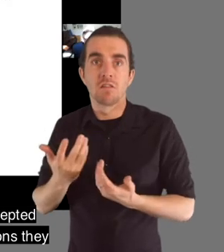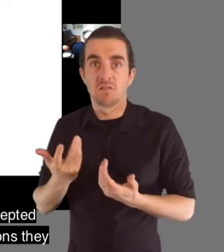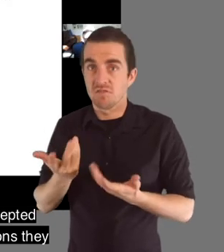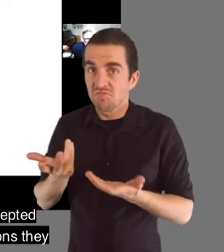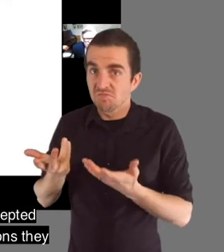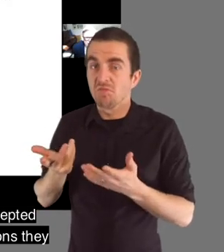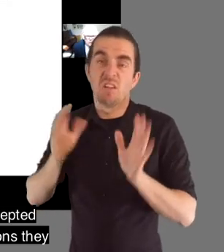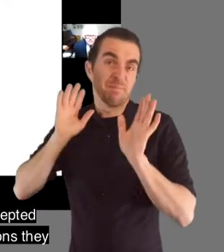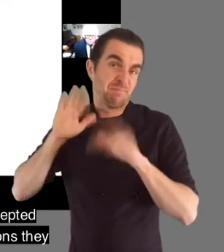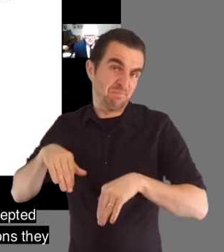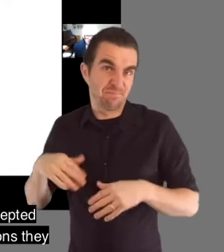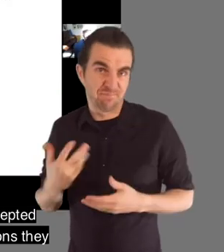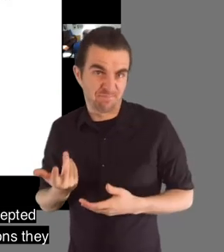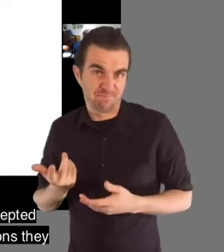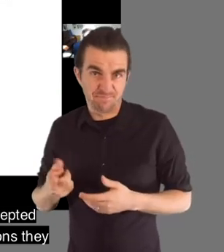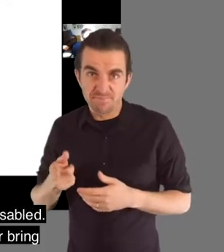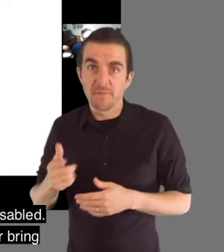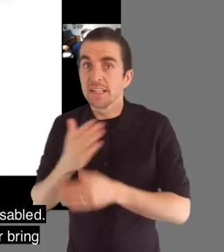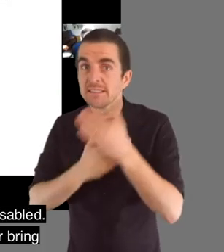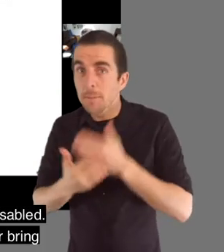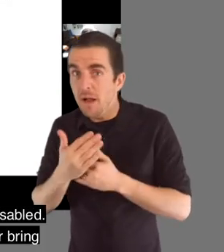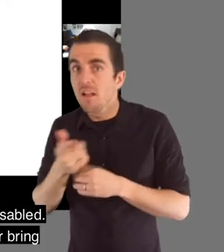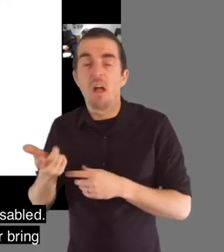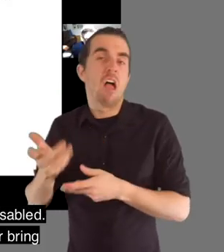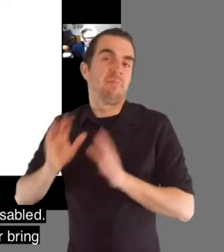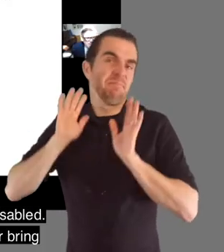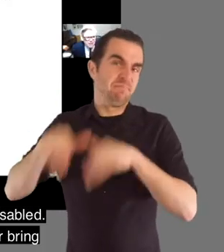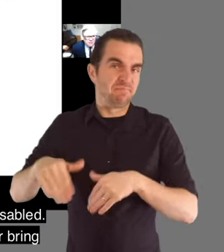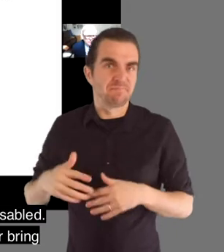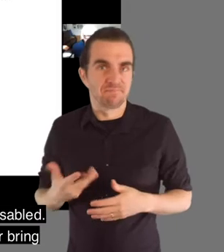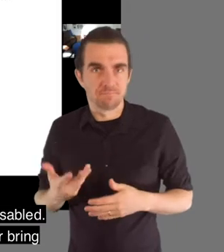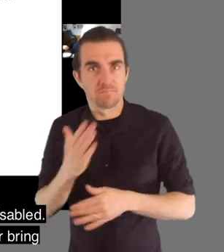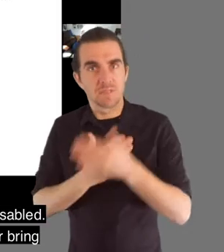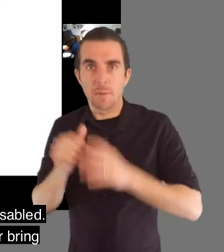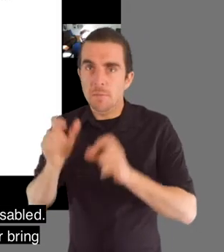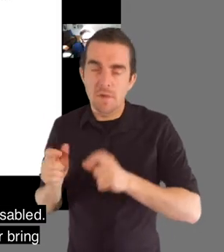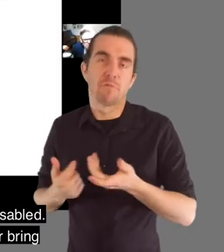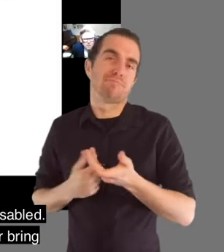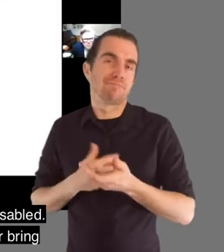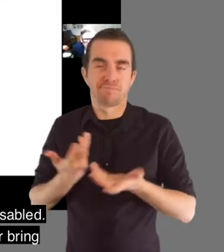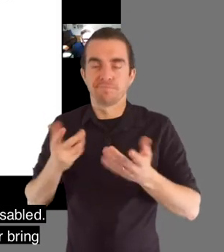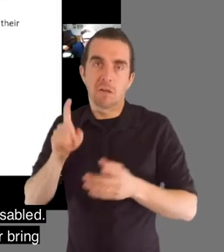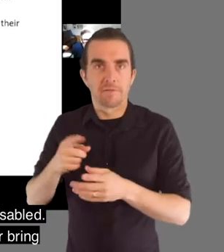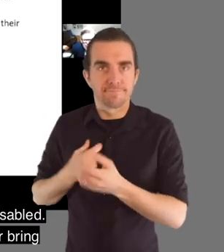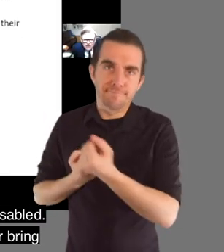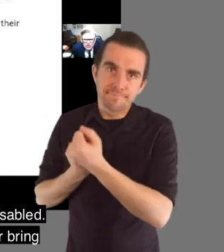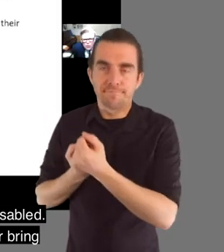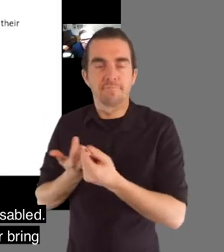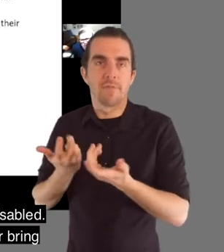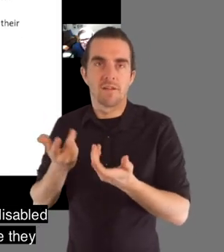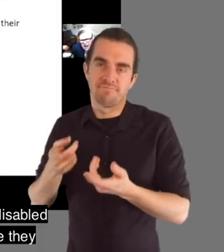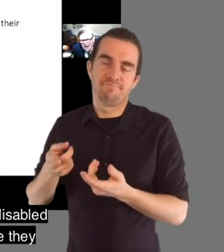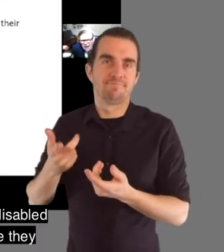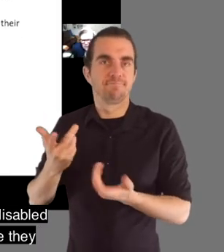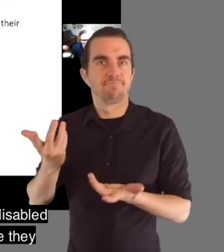accepted them because of the low expectations they had of their daughters who were disabled. Disabled people are contagious or